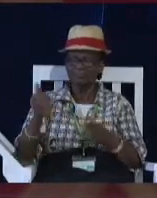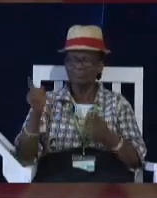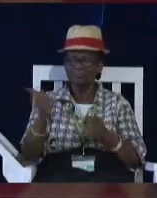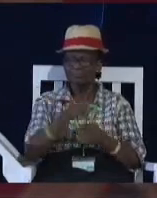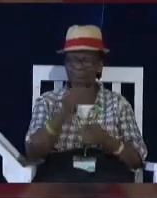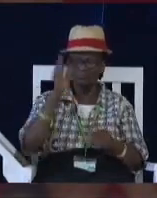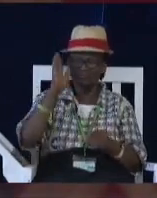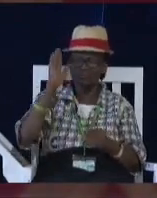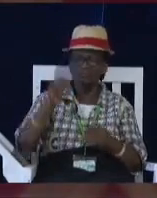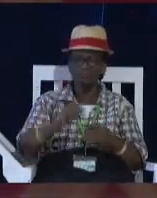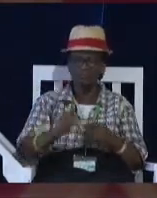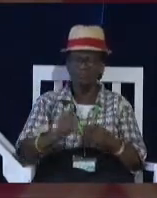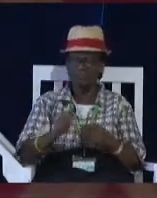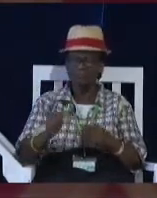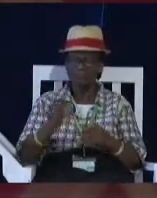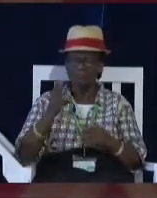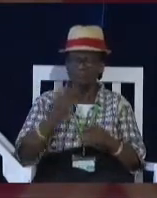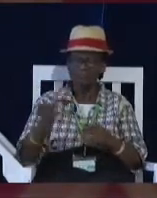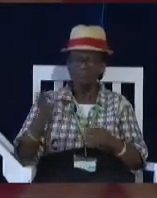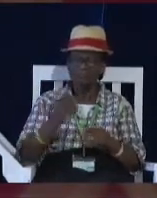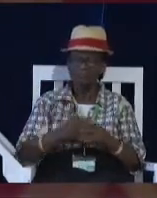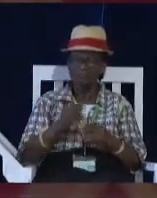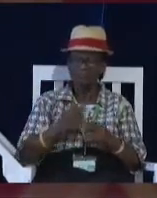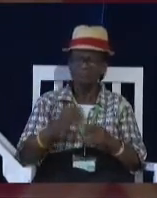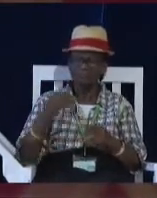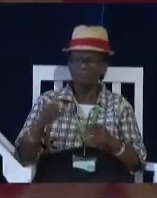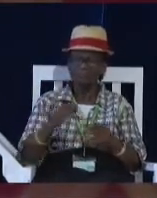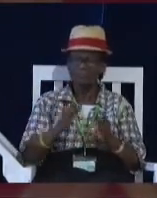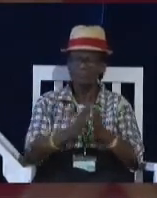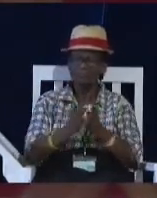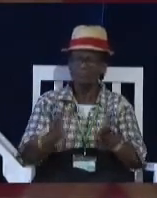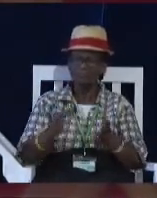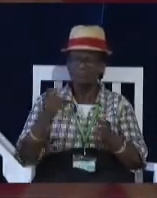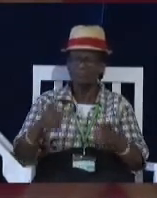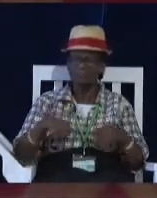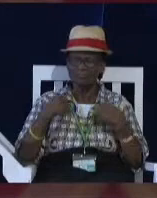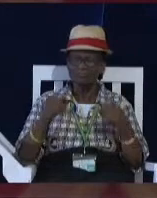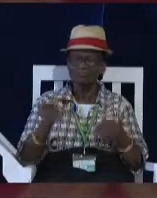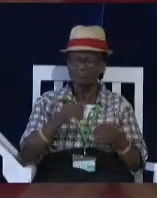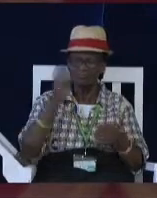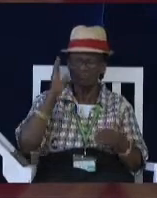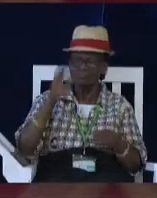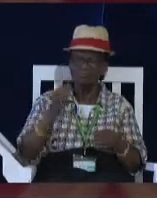names in the book of life. You will receive them into the family of God.